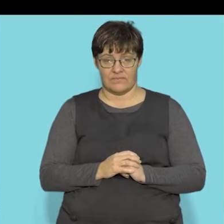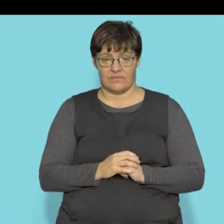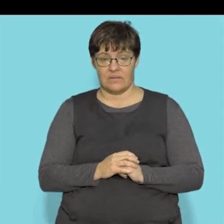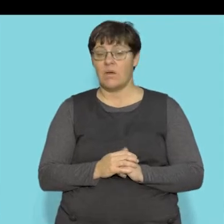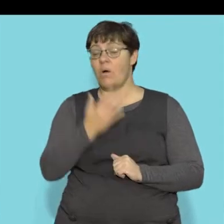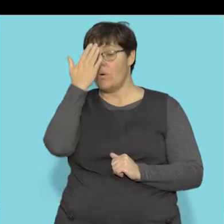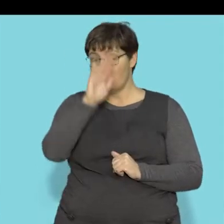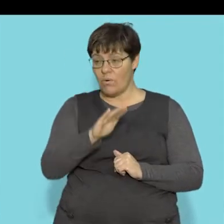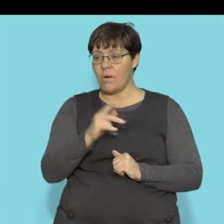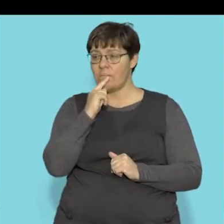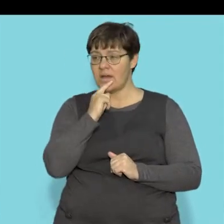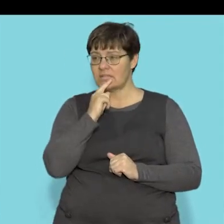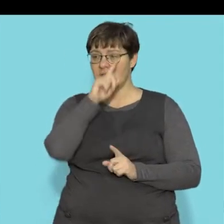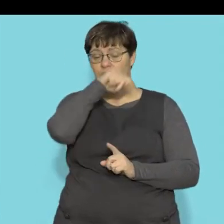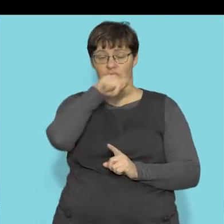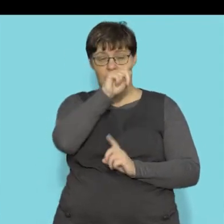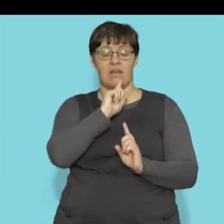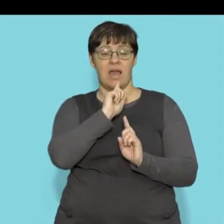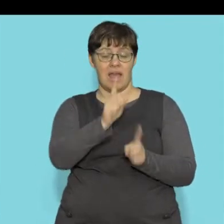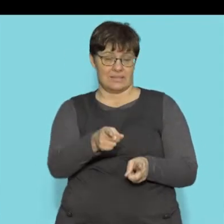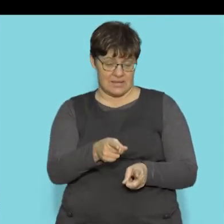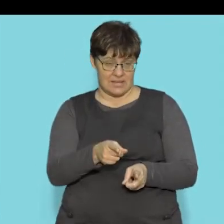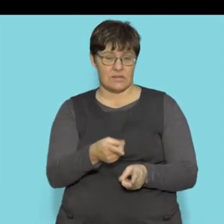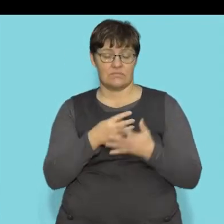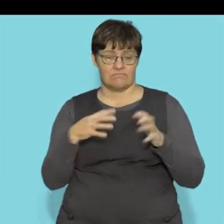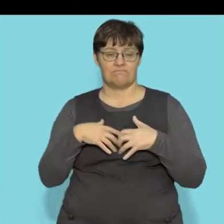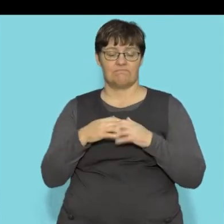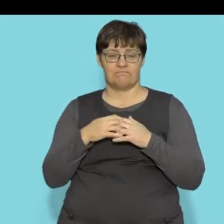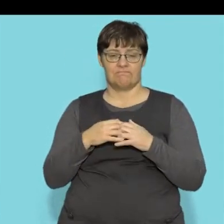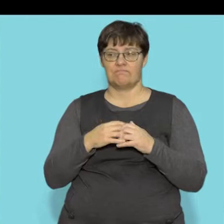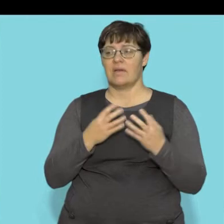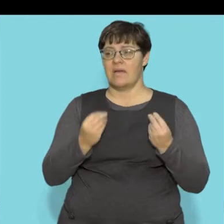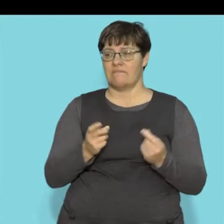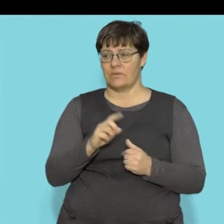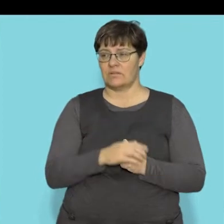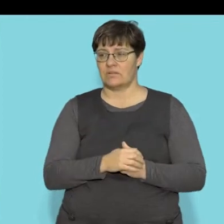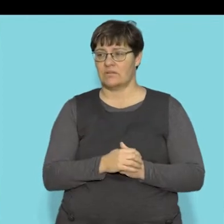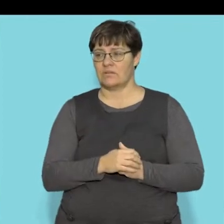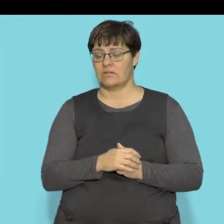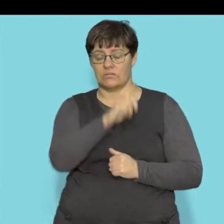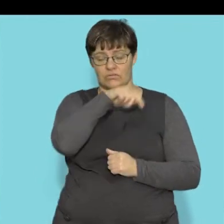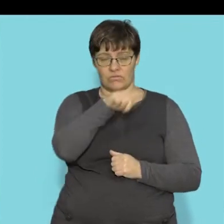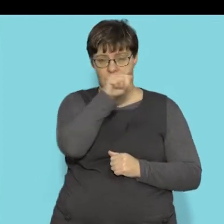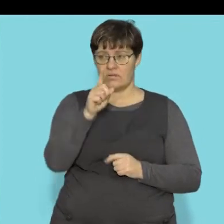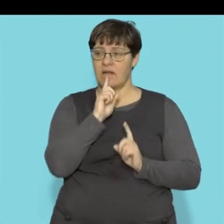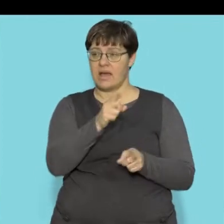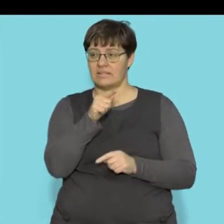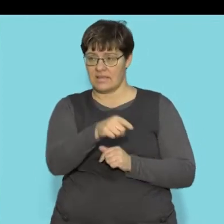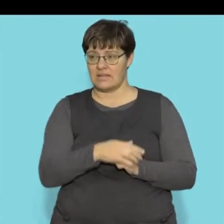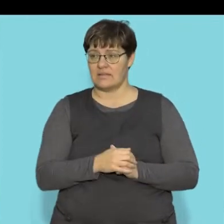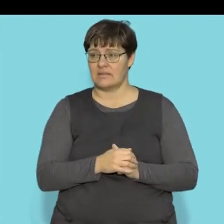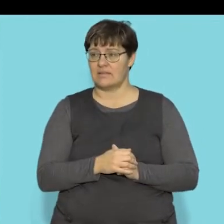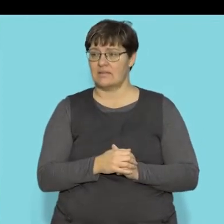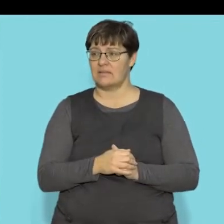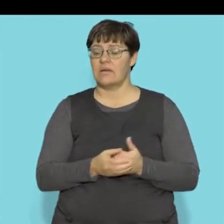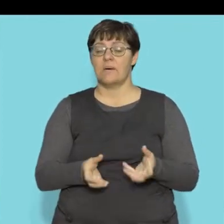7,5 squared. But I know that I'm going to have to square root my answer in order to establish what my slant height is. So I'm going to square root